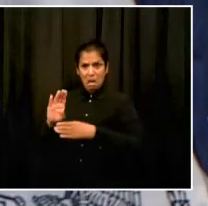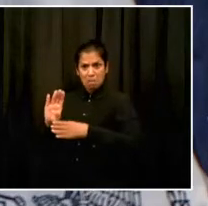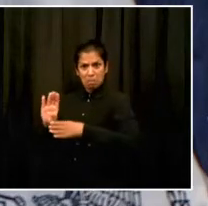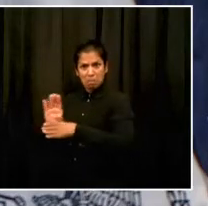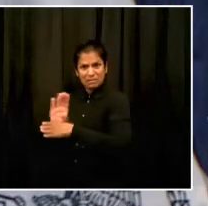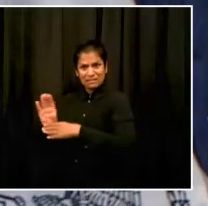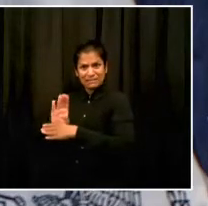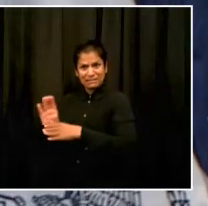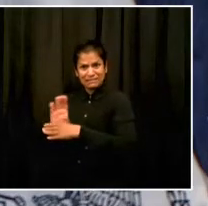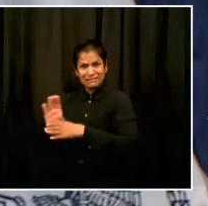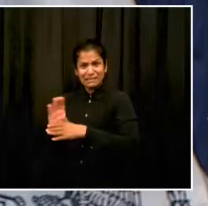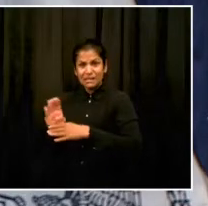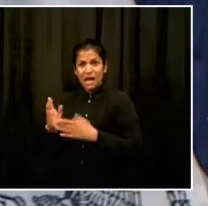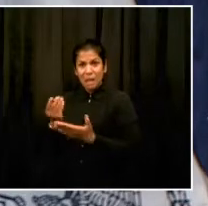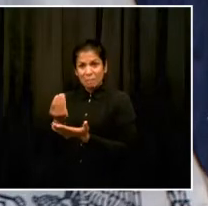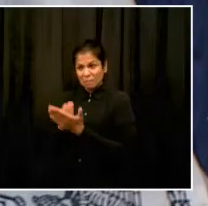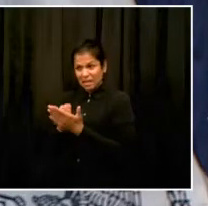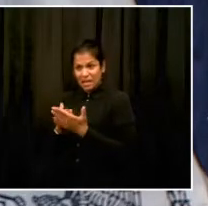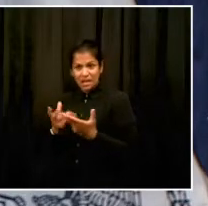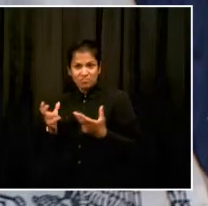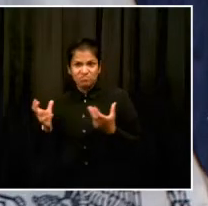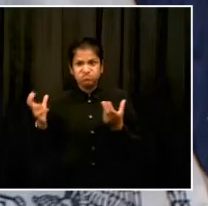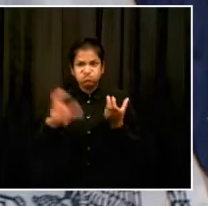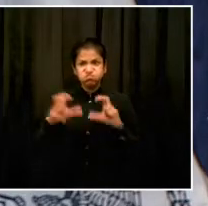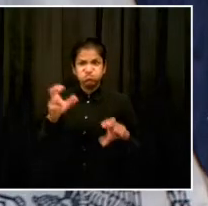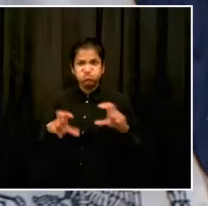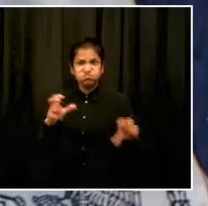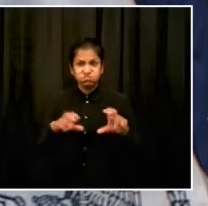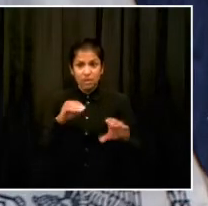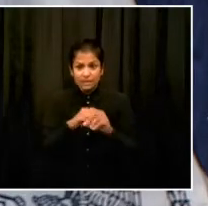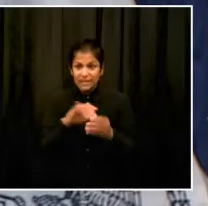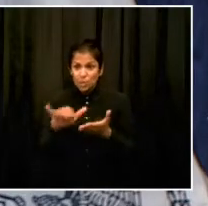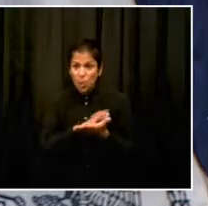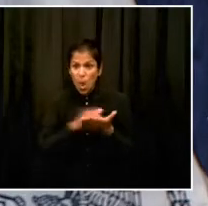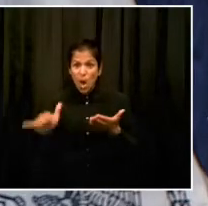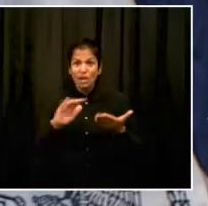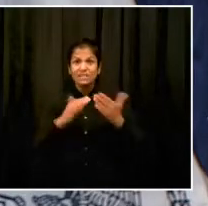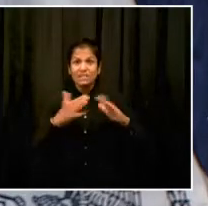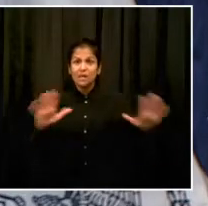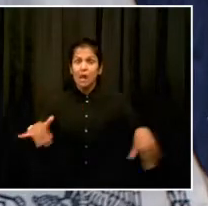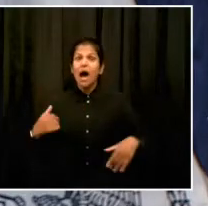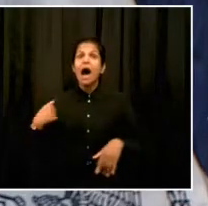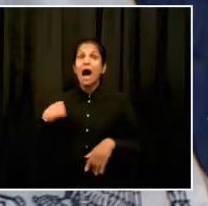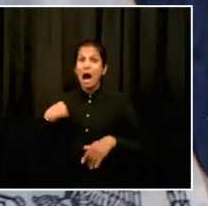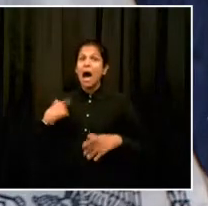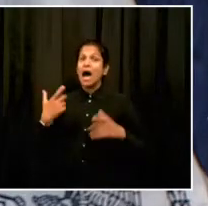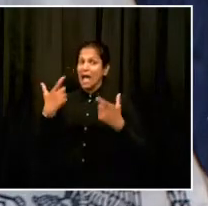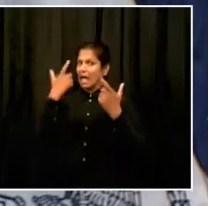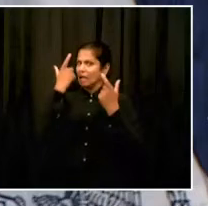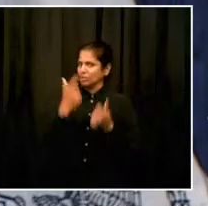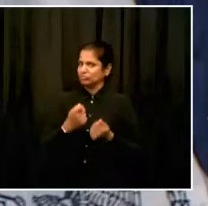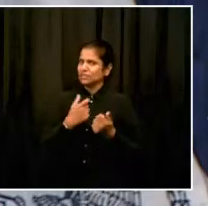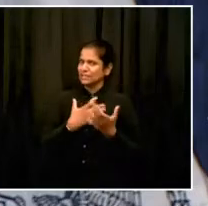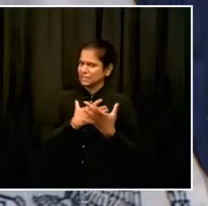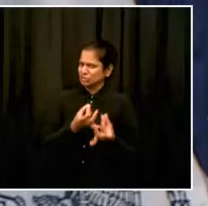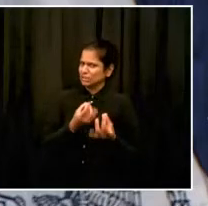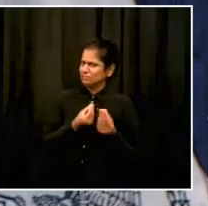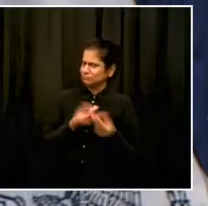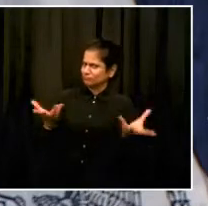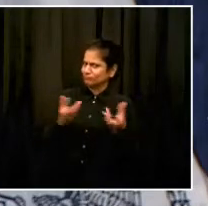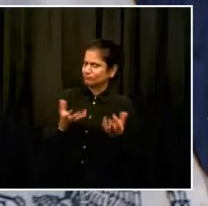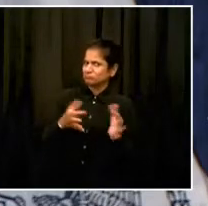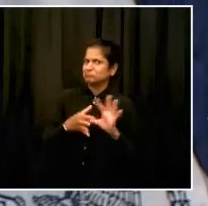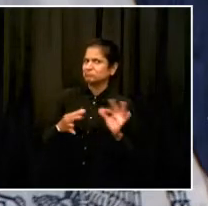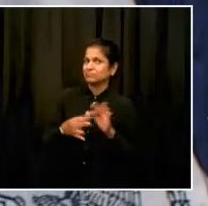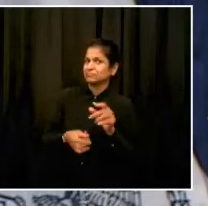piece of information now that I think really speaks to it. And it's a decision made by Facebook to make a major commitment to its presence